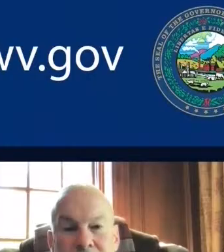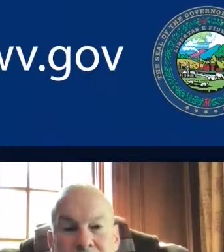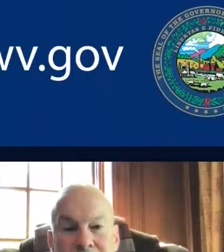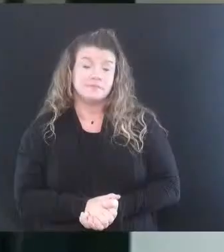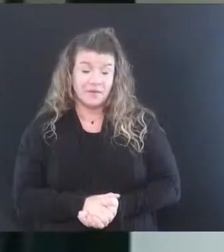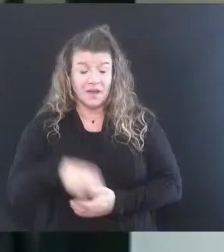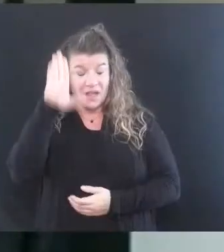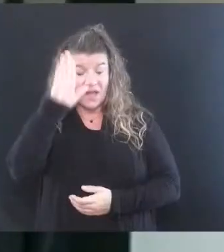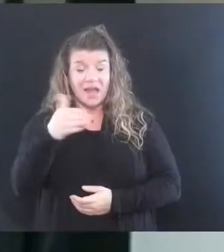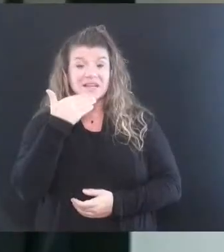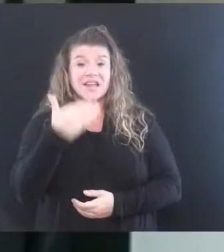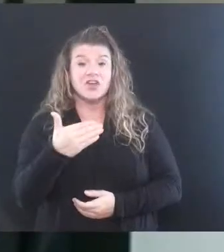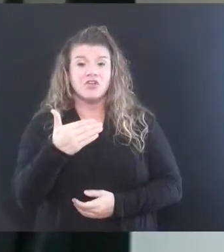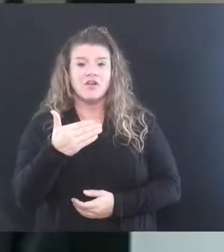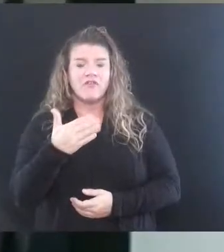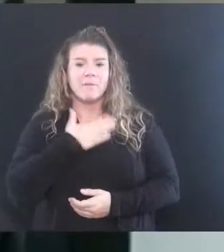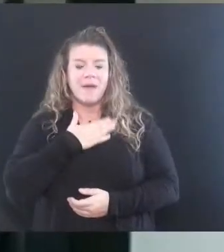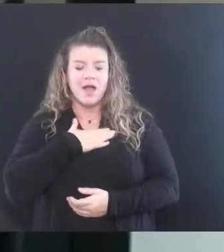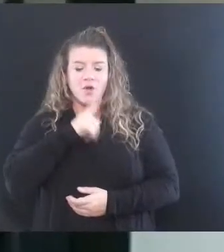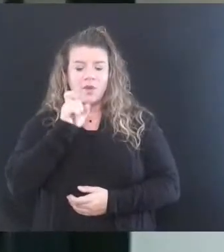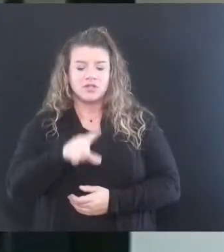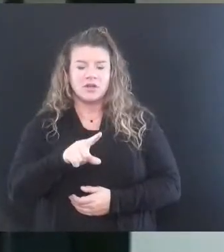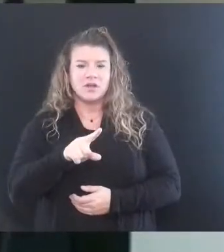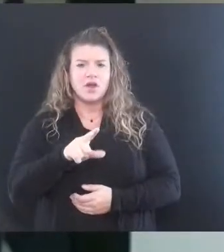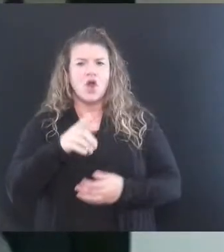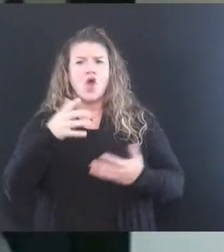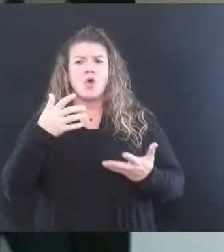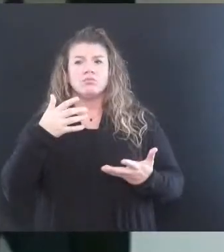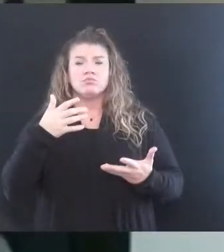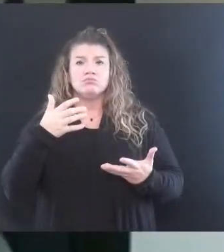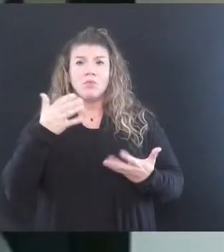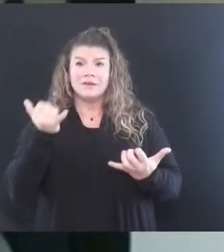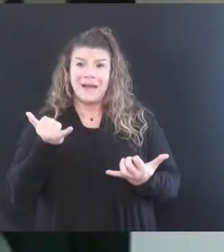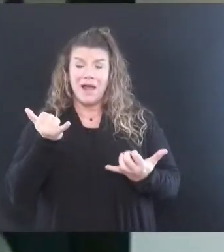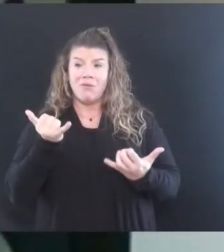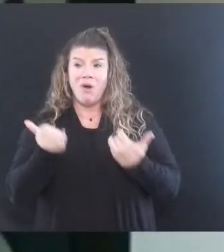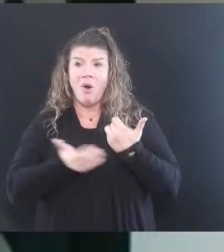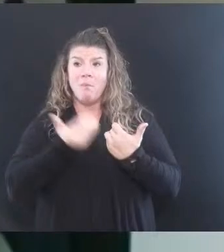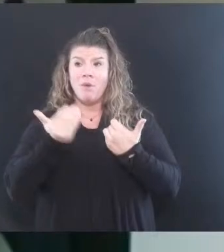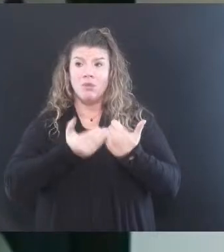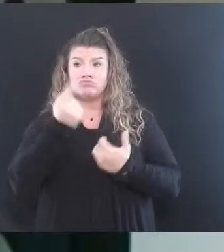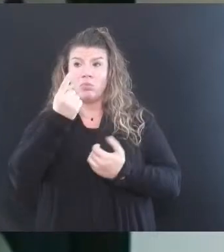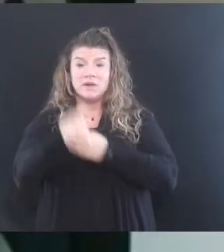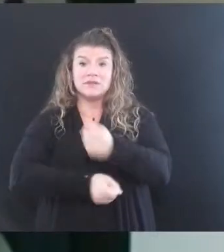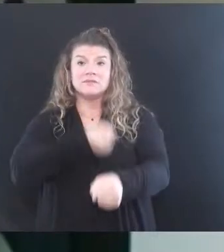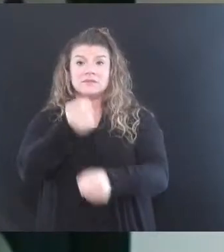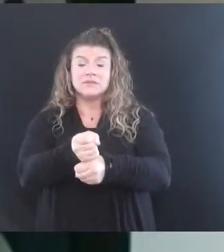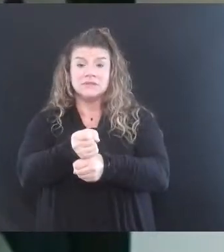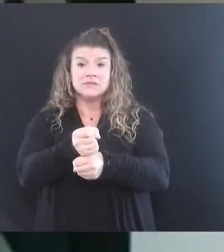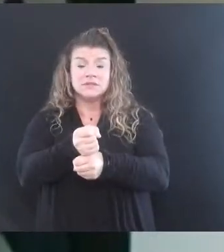Hi, thank you for taking my question. We're coming up to about a year since the